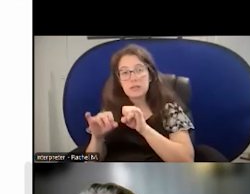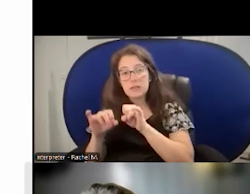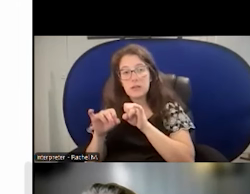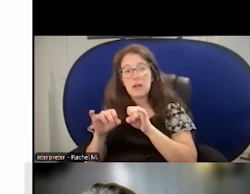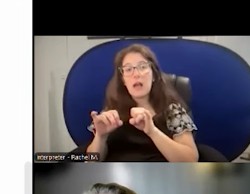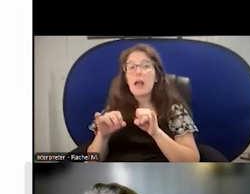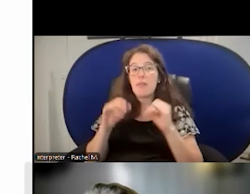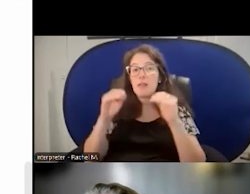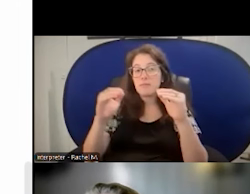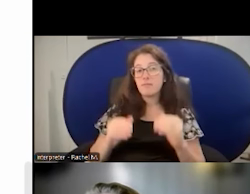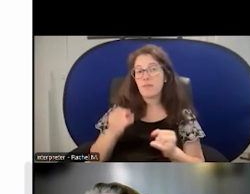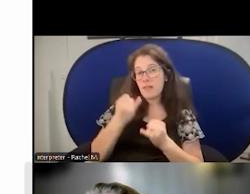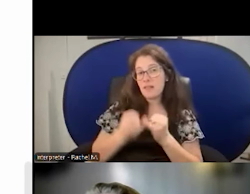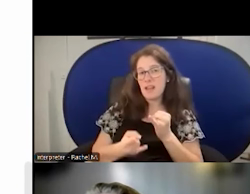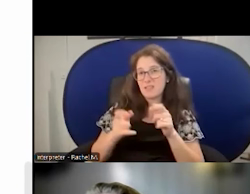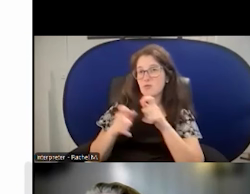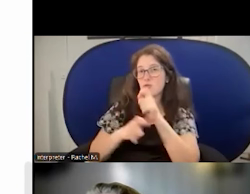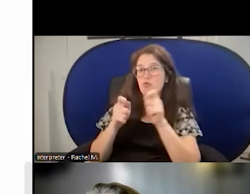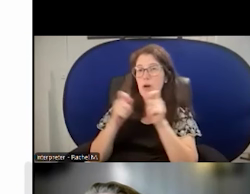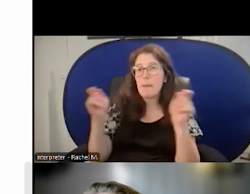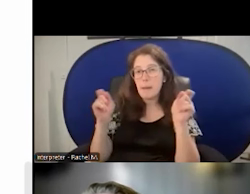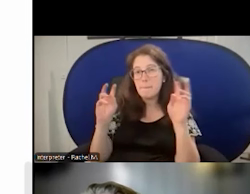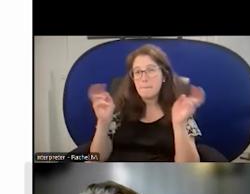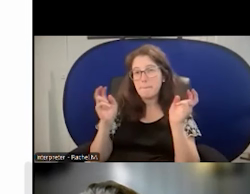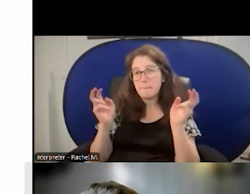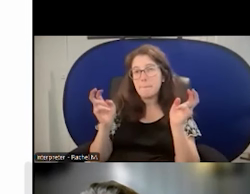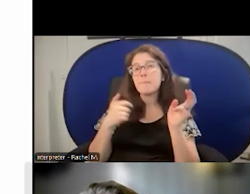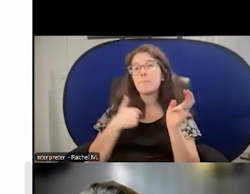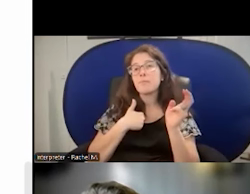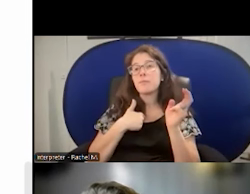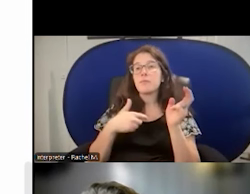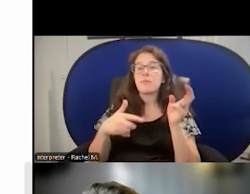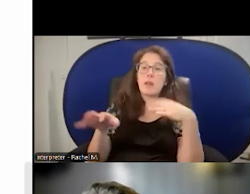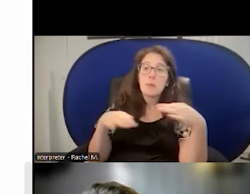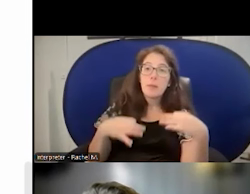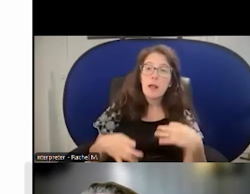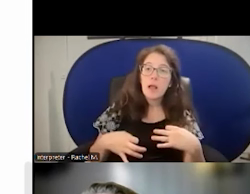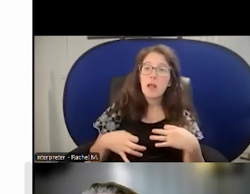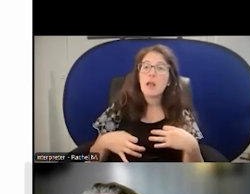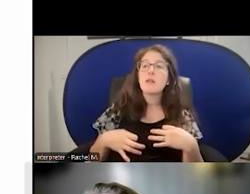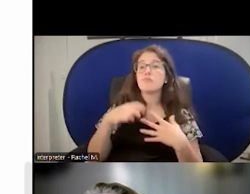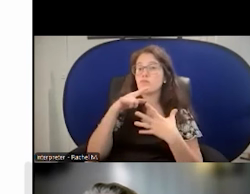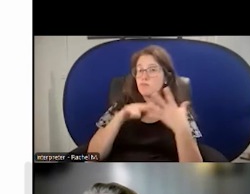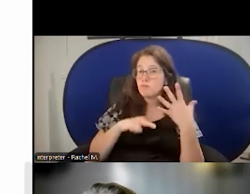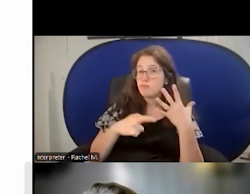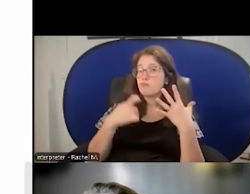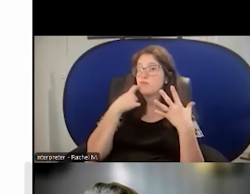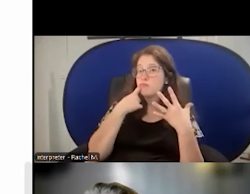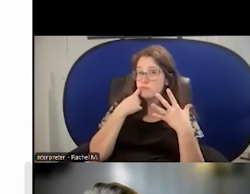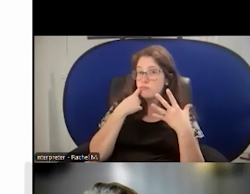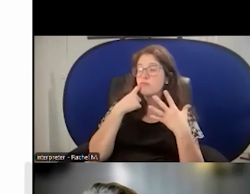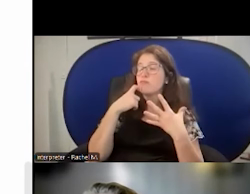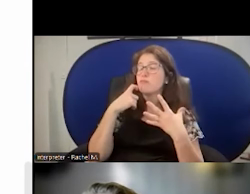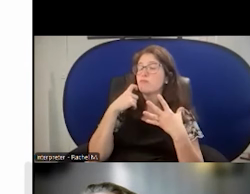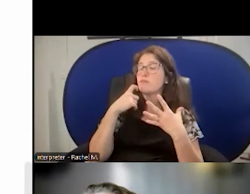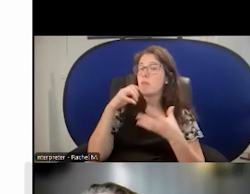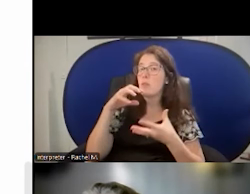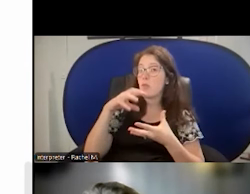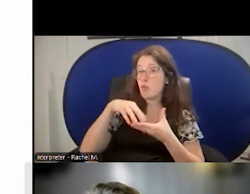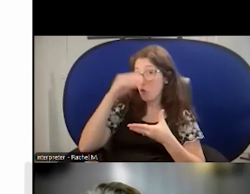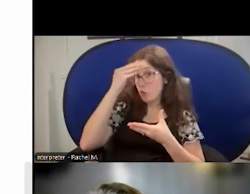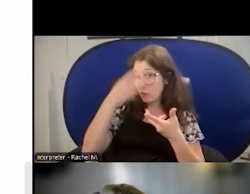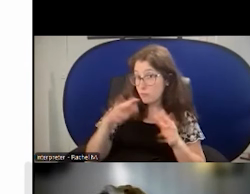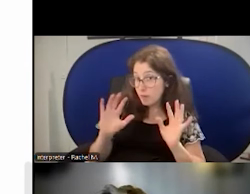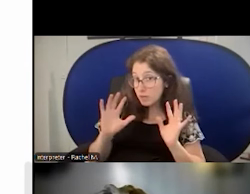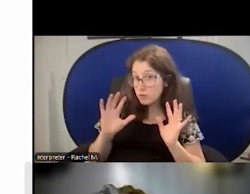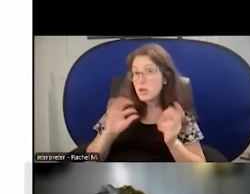basically, where I am going over what they just learned and then connecting what they just learned to what they're about